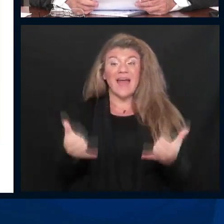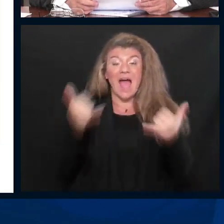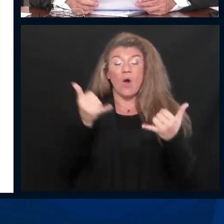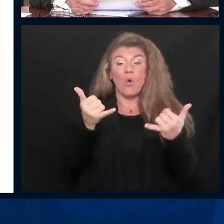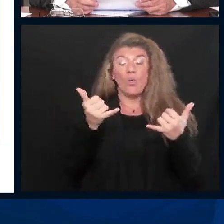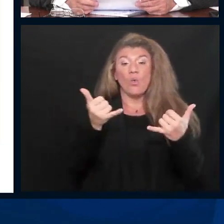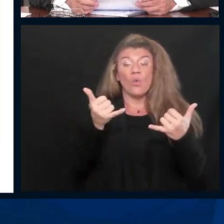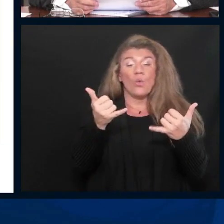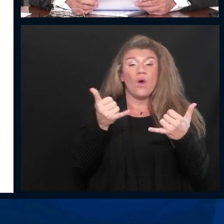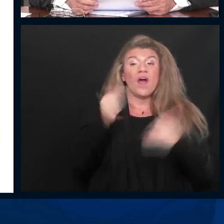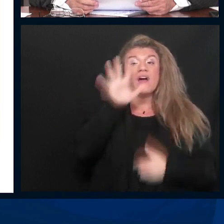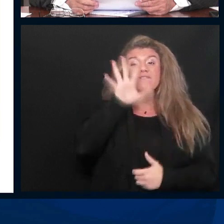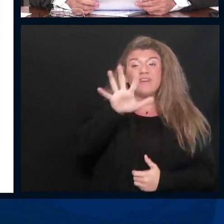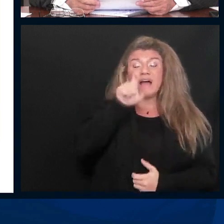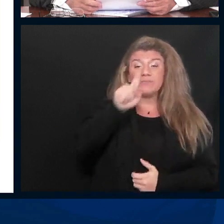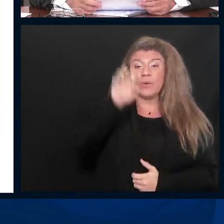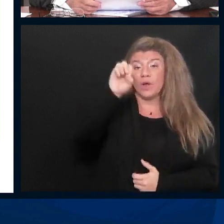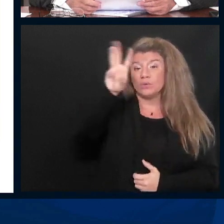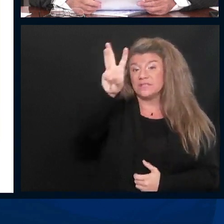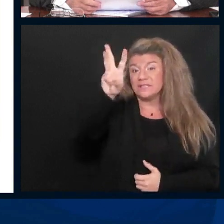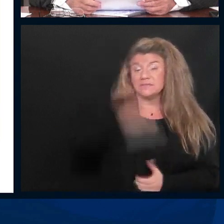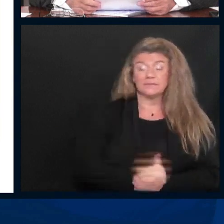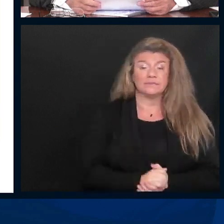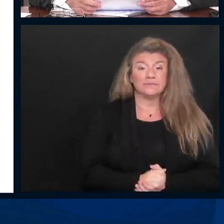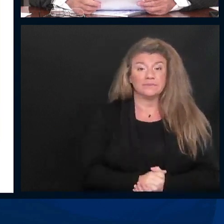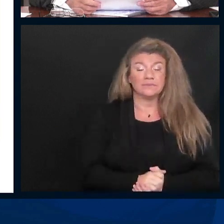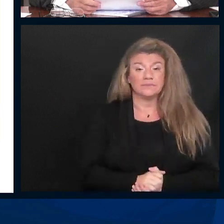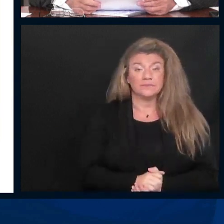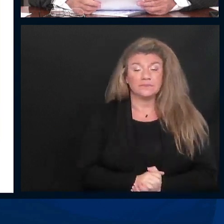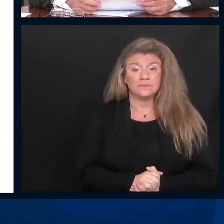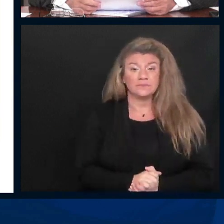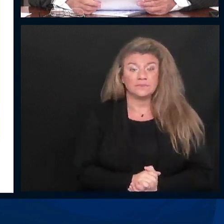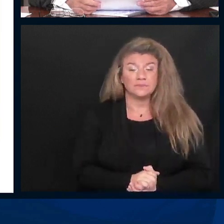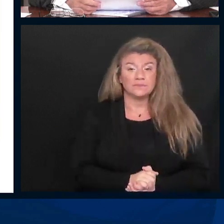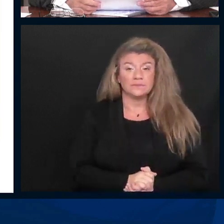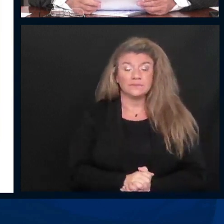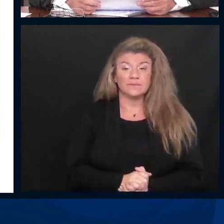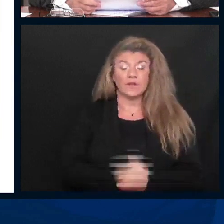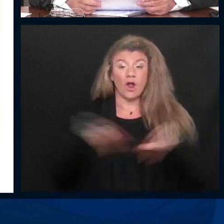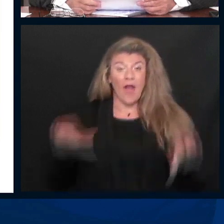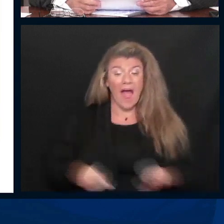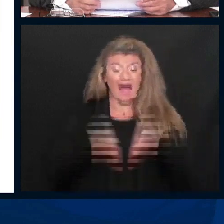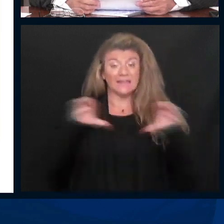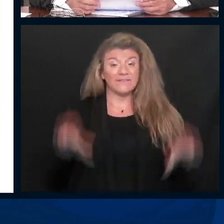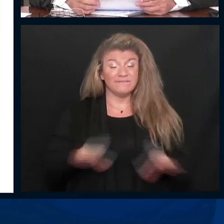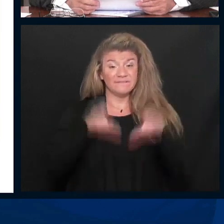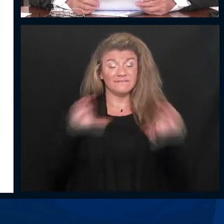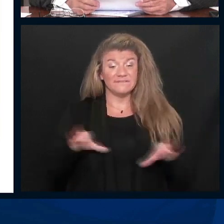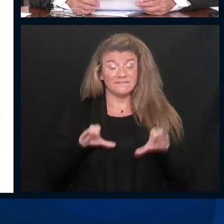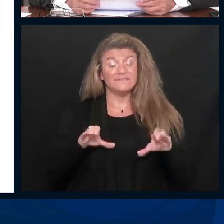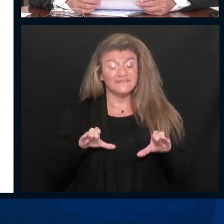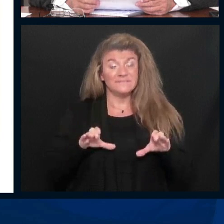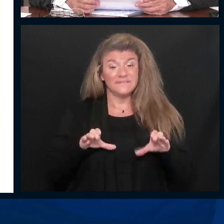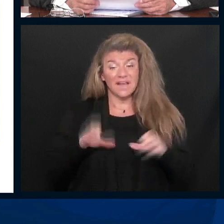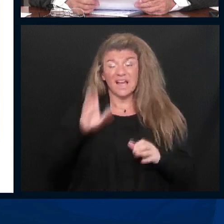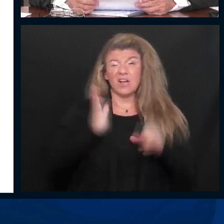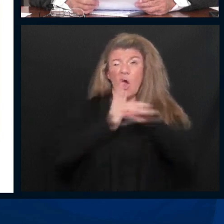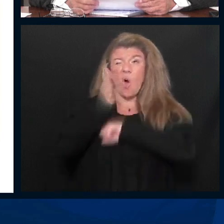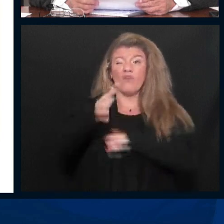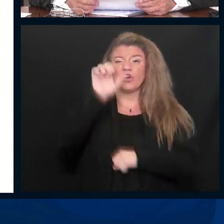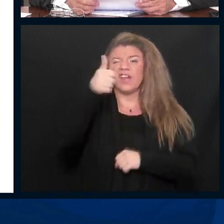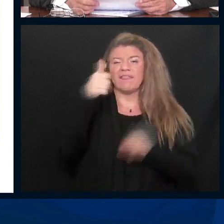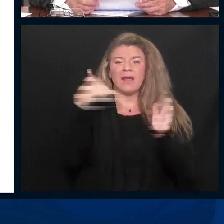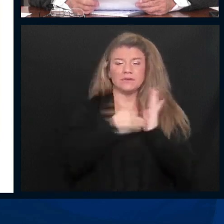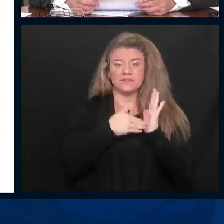now at 5.06. You know, our active cases are now over